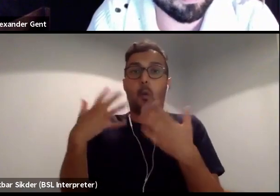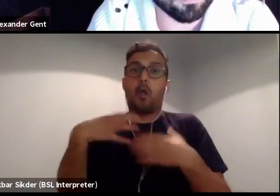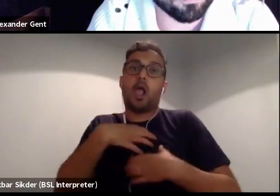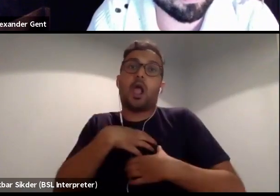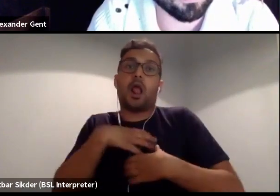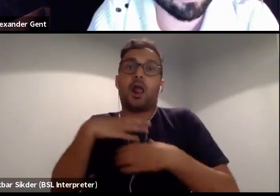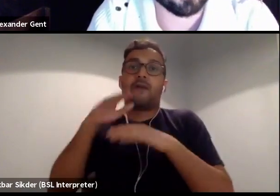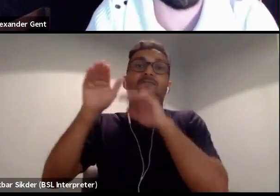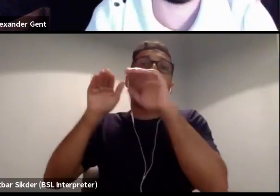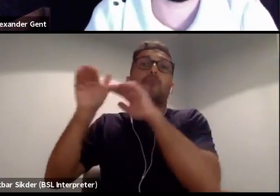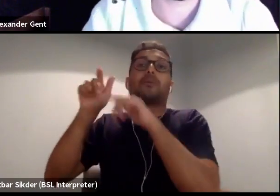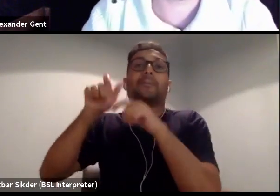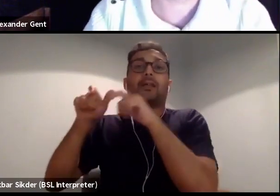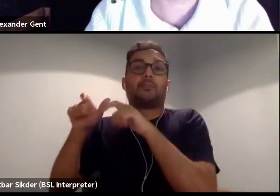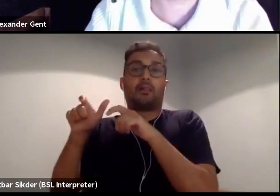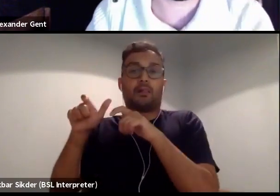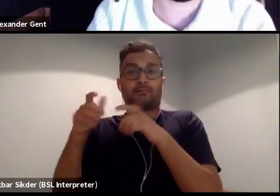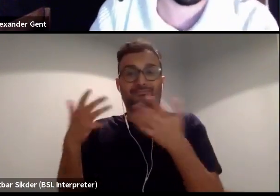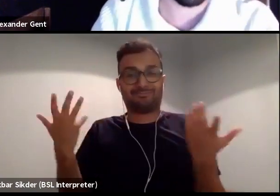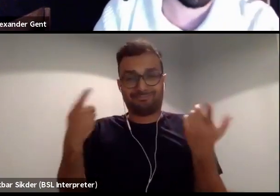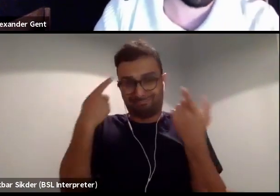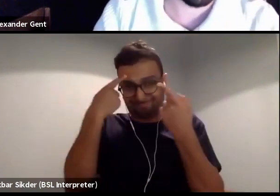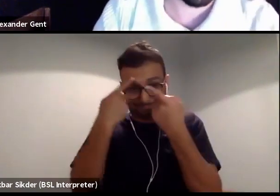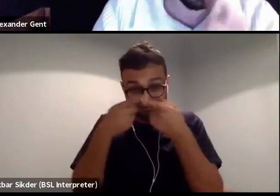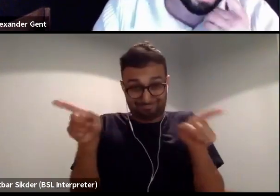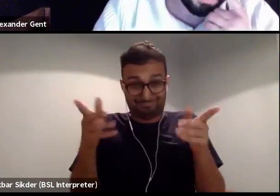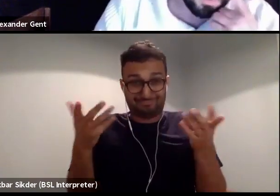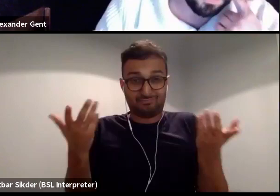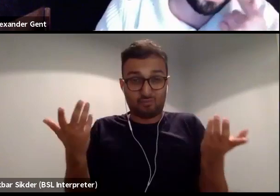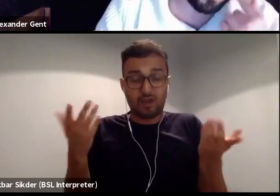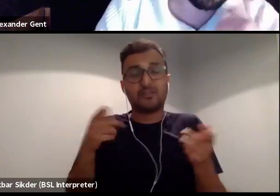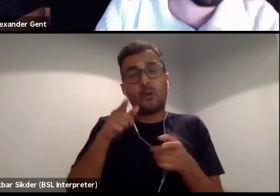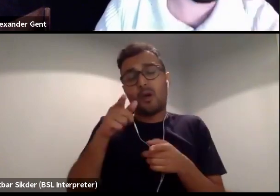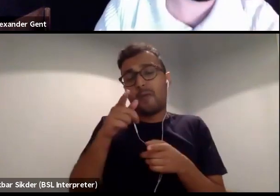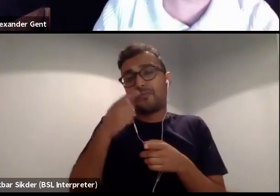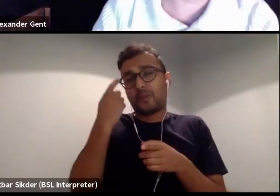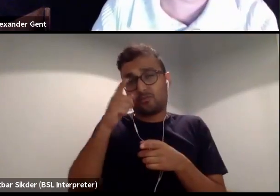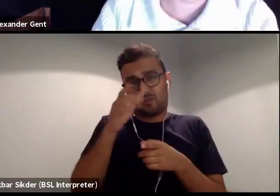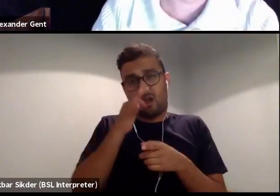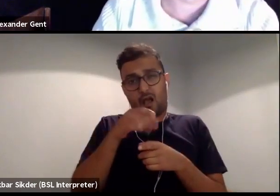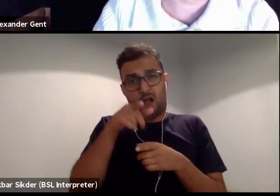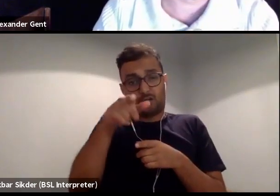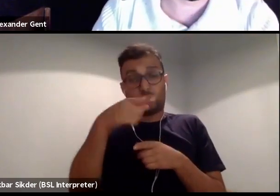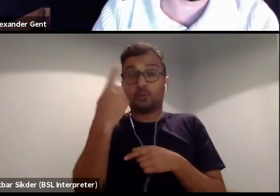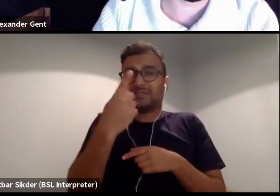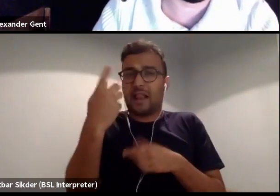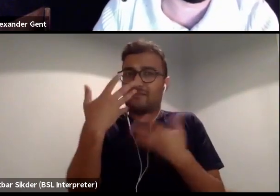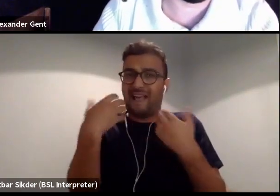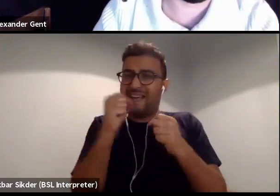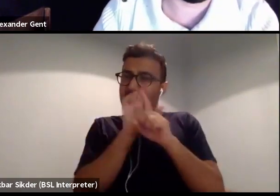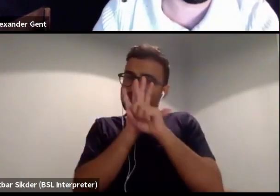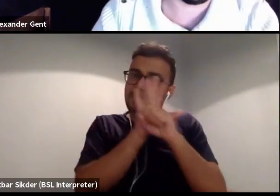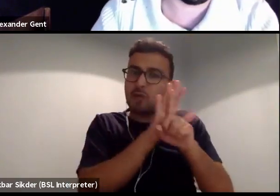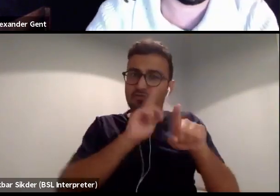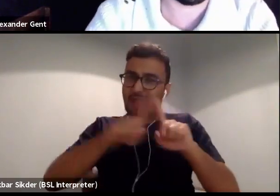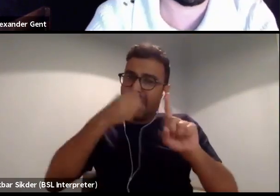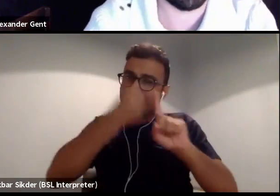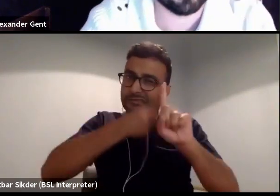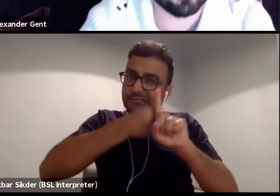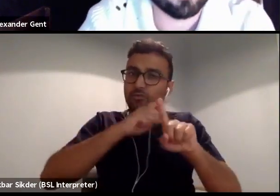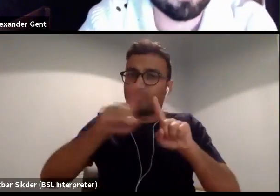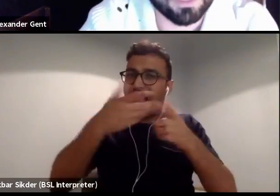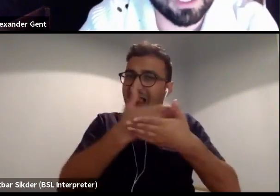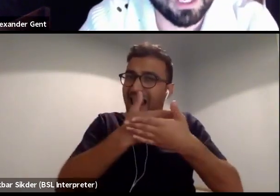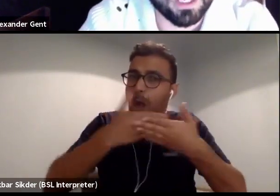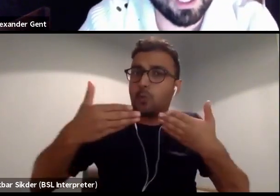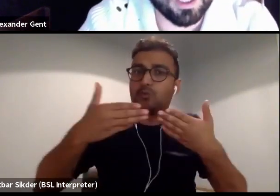getting this right, as well as getting terminology right? Because obviously the media often follow the police's lead.